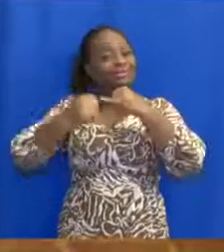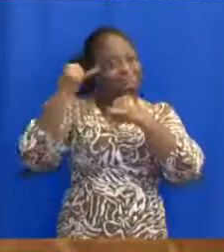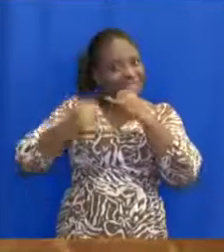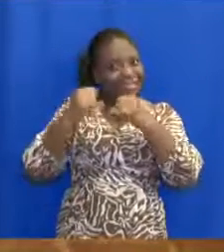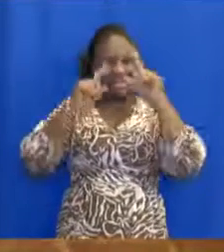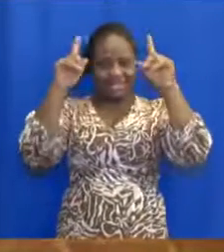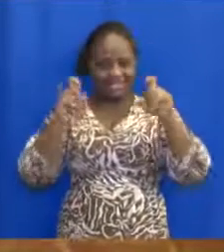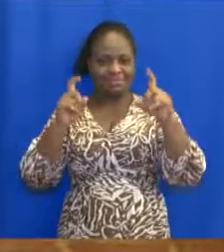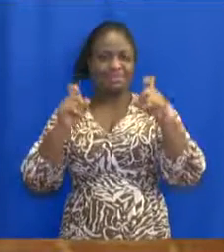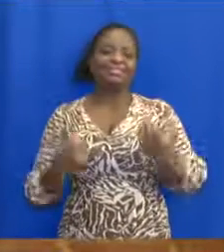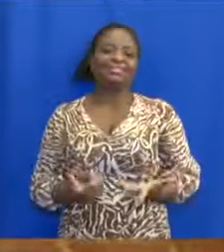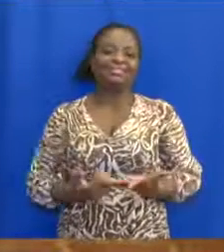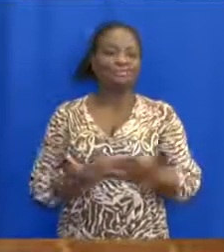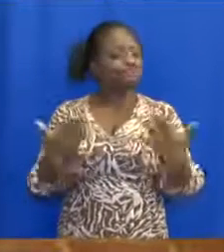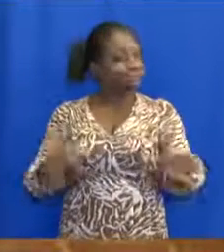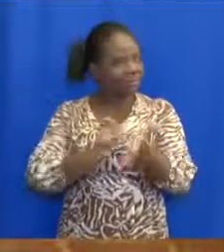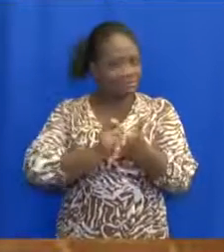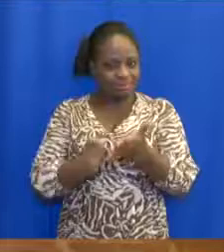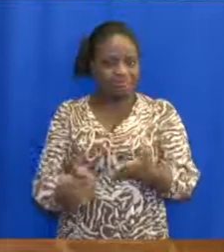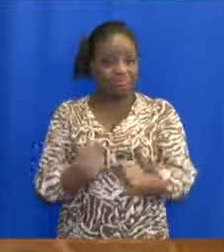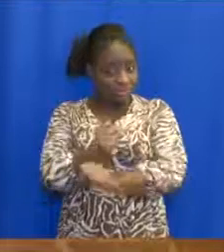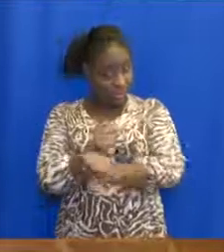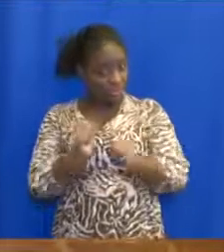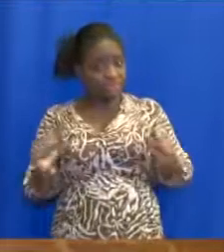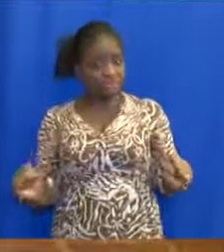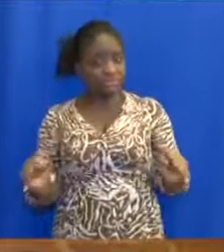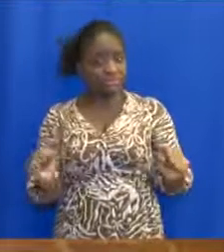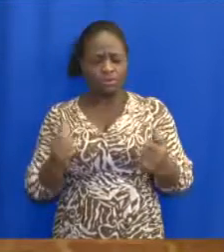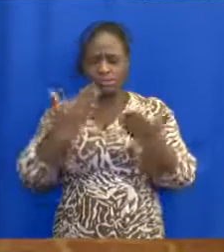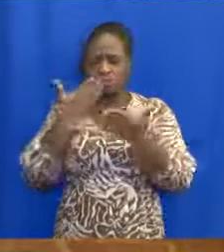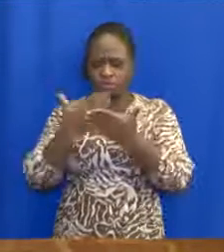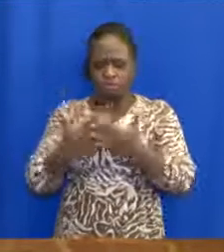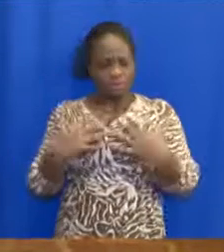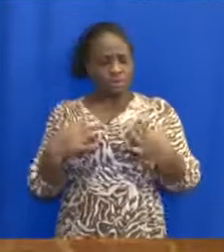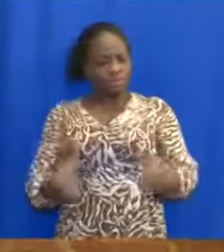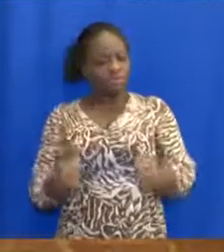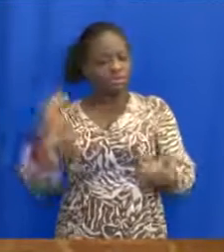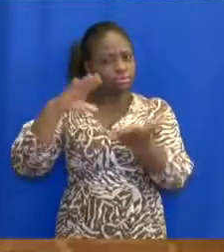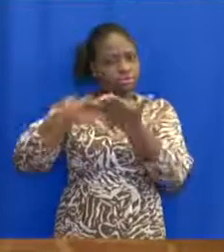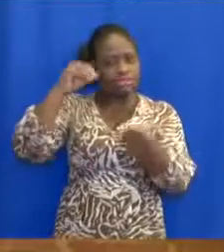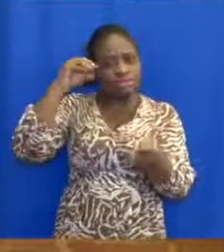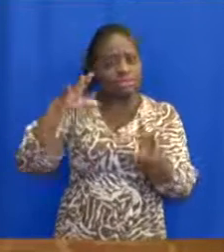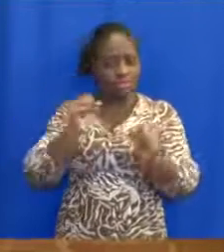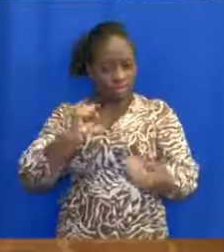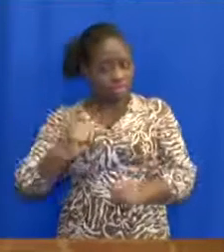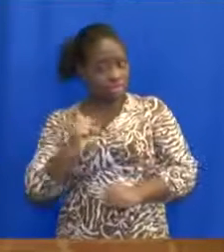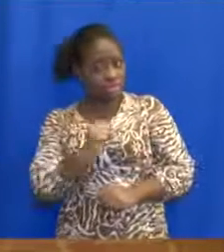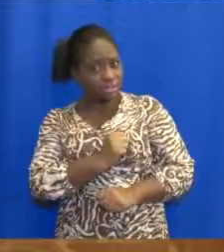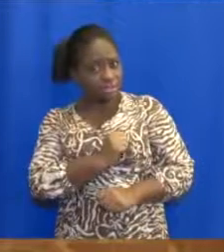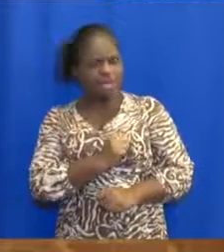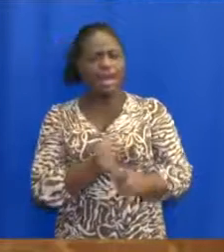final examinations. The safety and good health of students and staff have